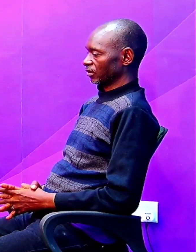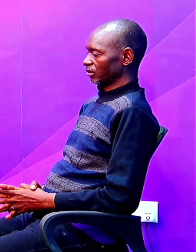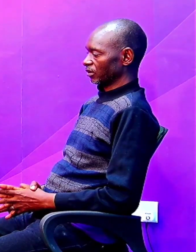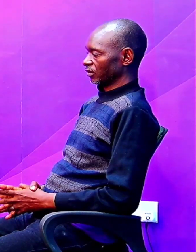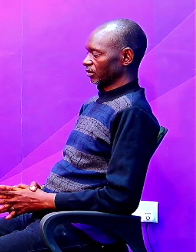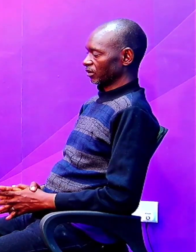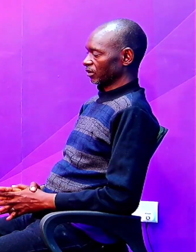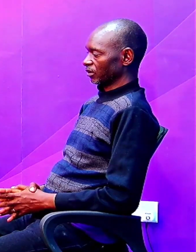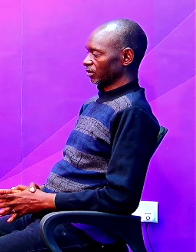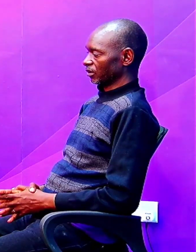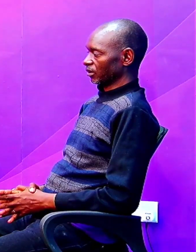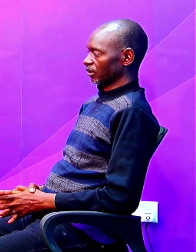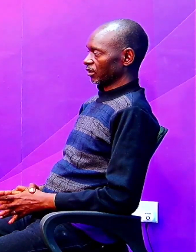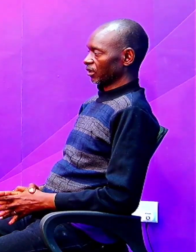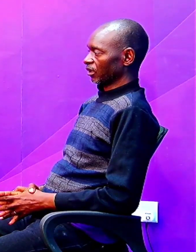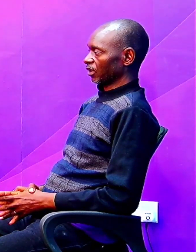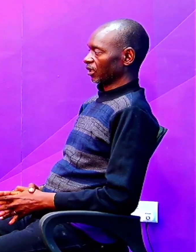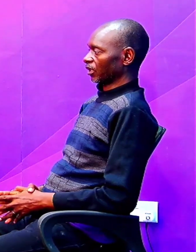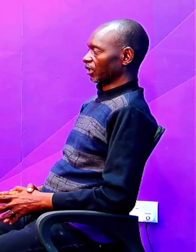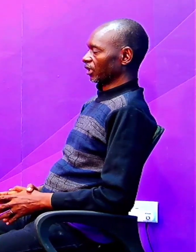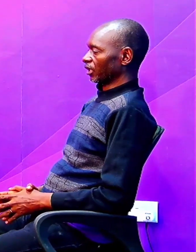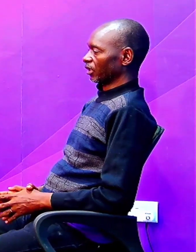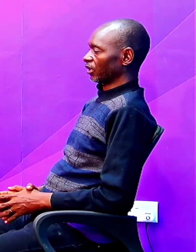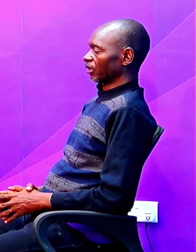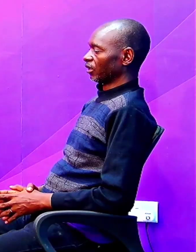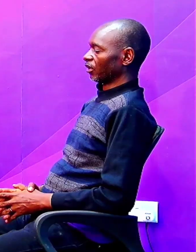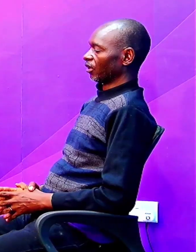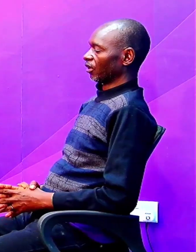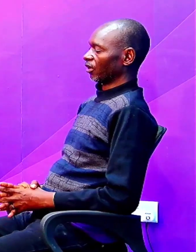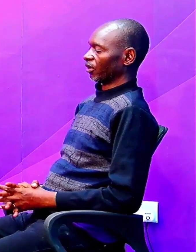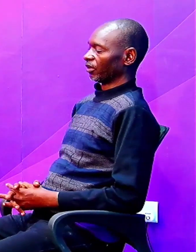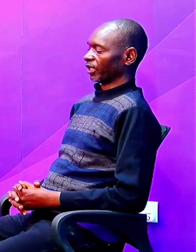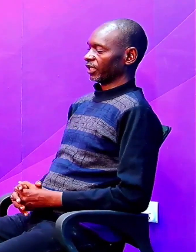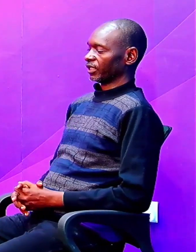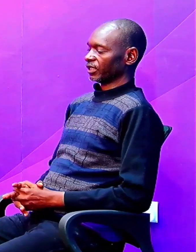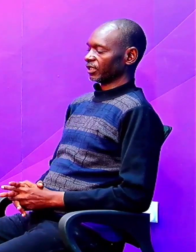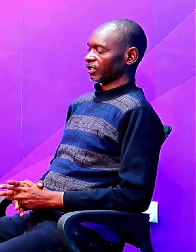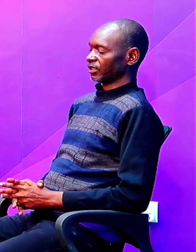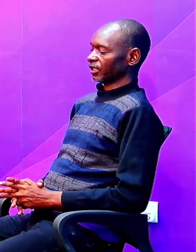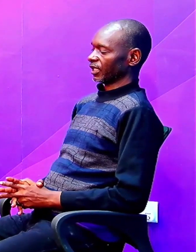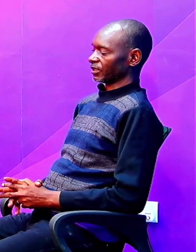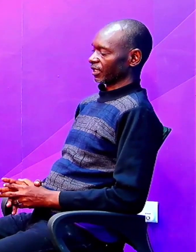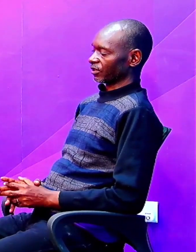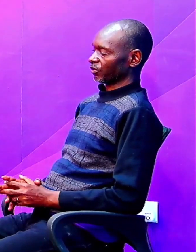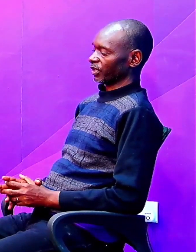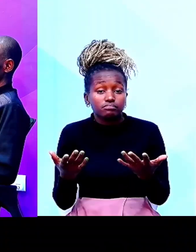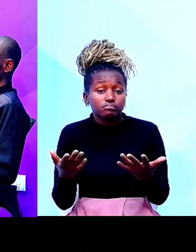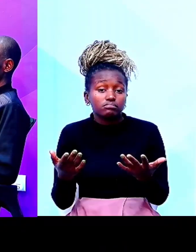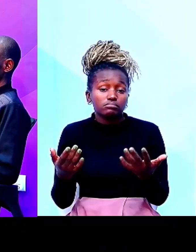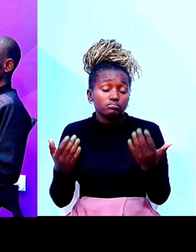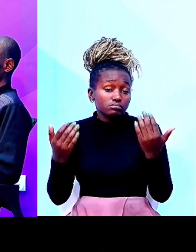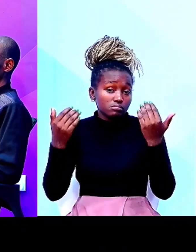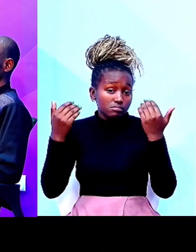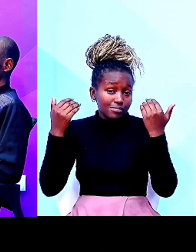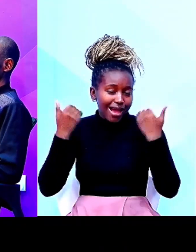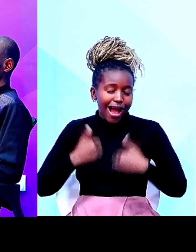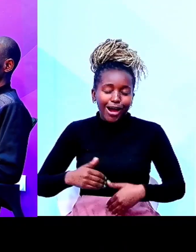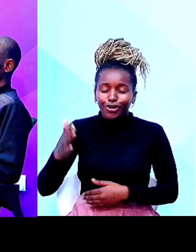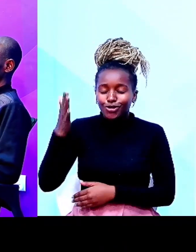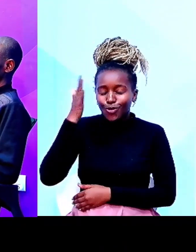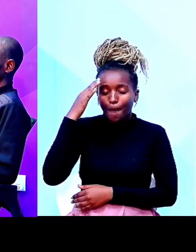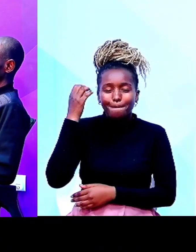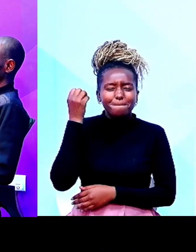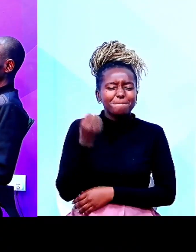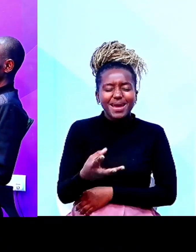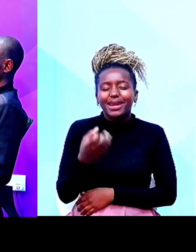Any other thing? Only that? Is there anything you want to add on that? Okay, triggers are so many. For